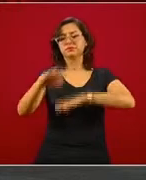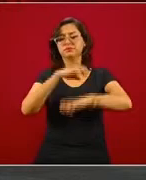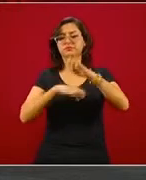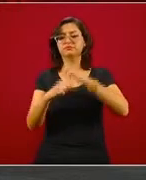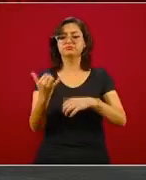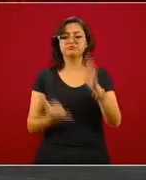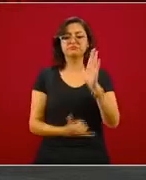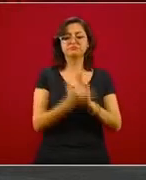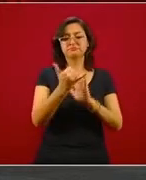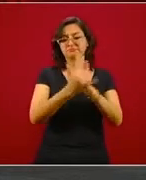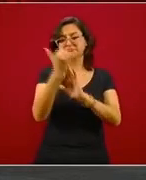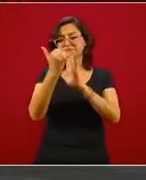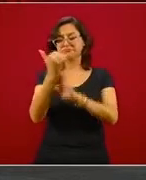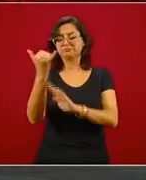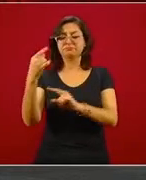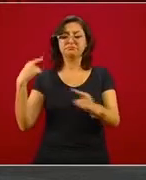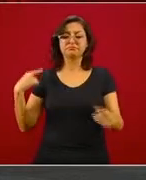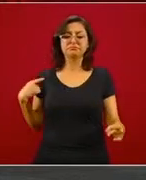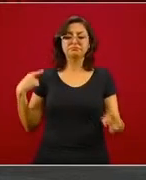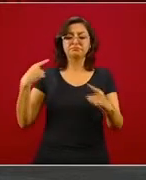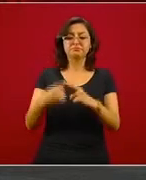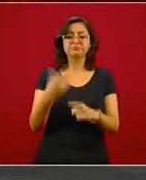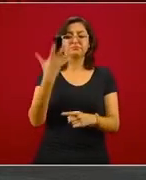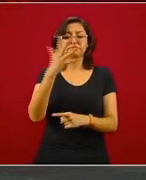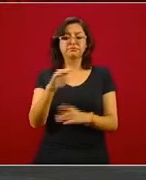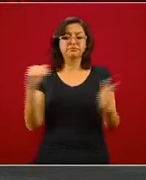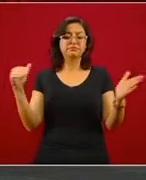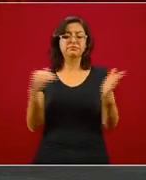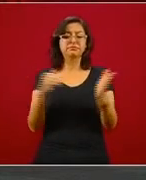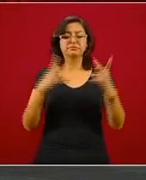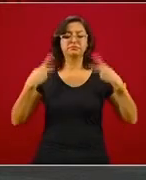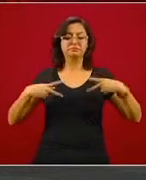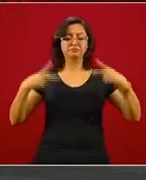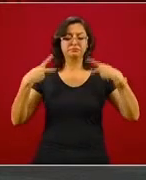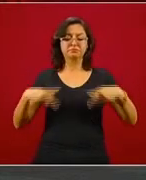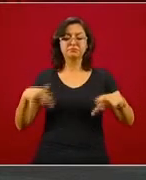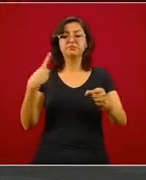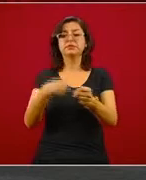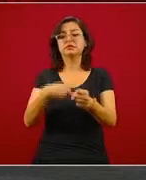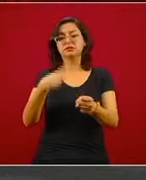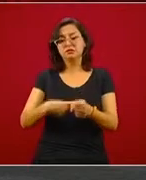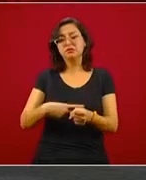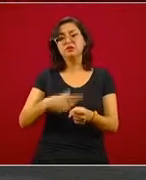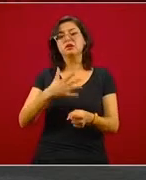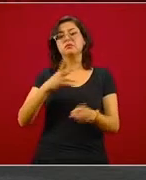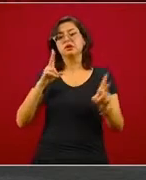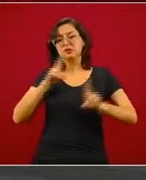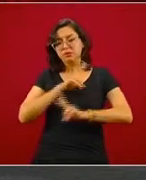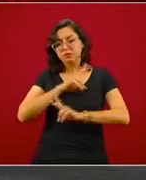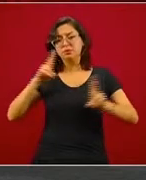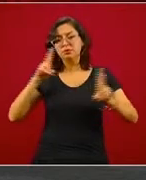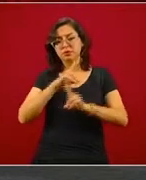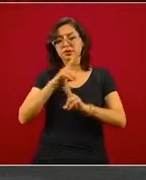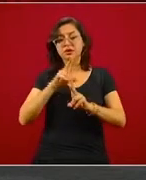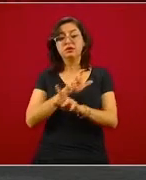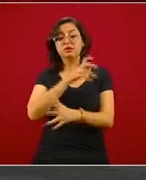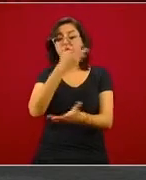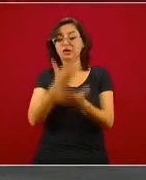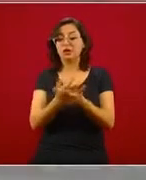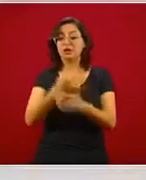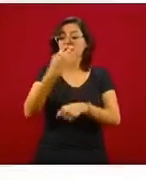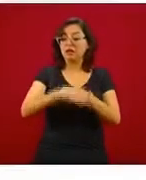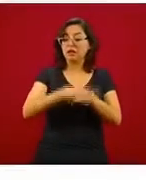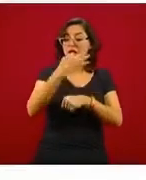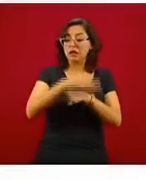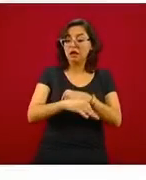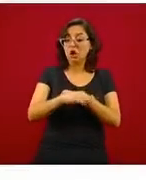So here's the global map. We have the different companies in the construction sector. We can identify. In the country, it's